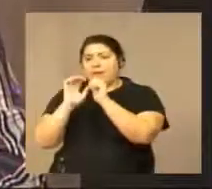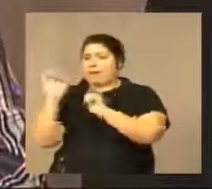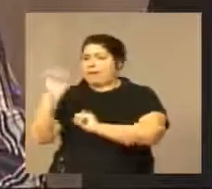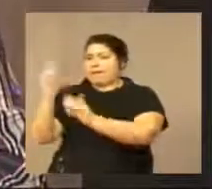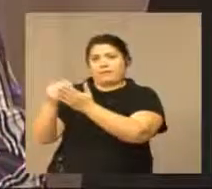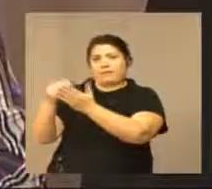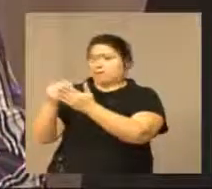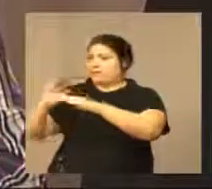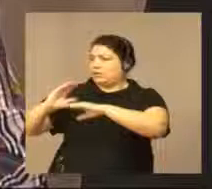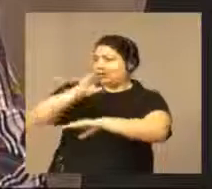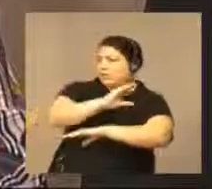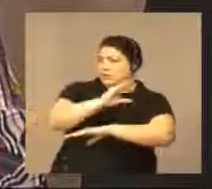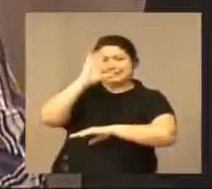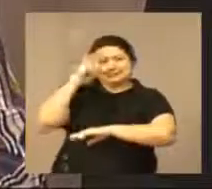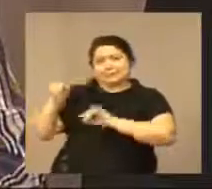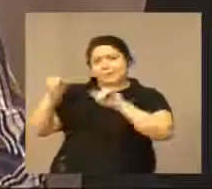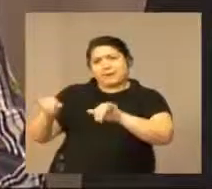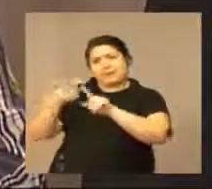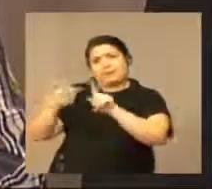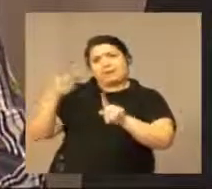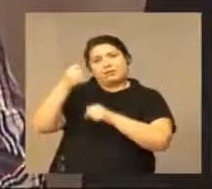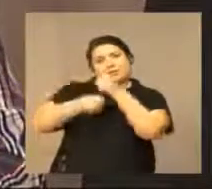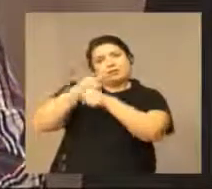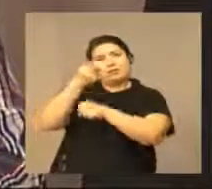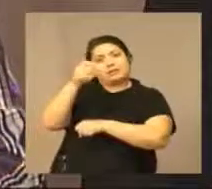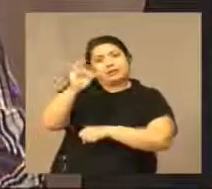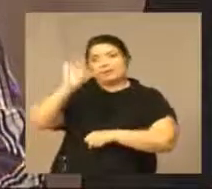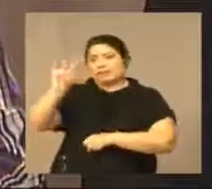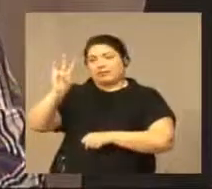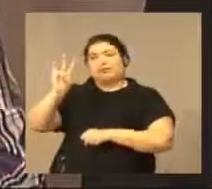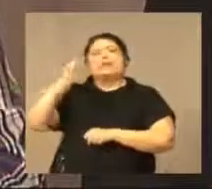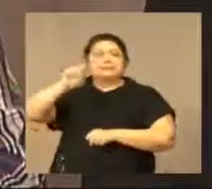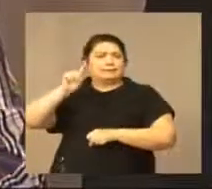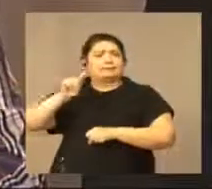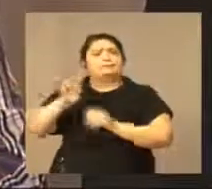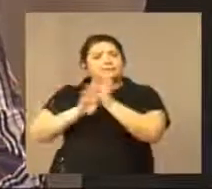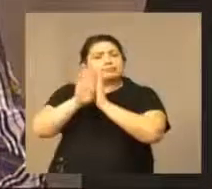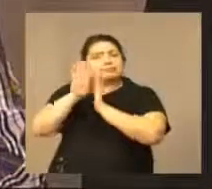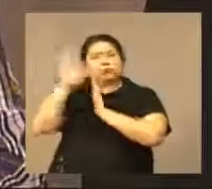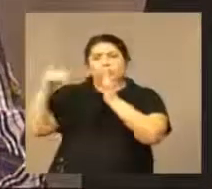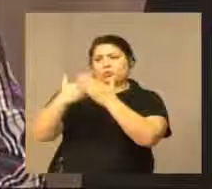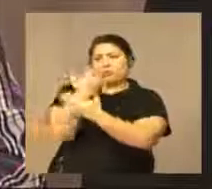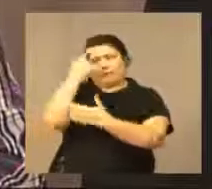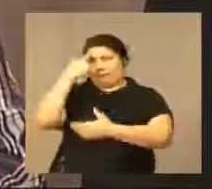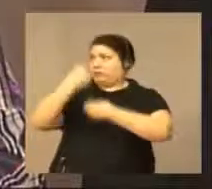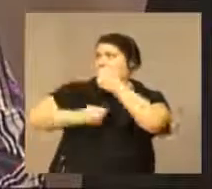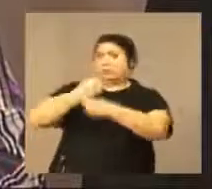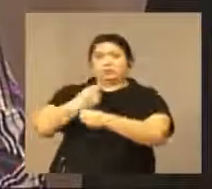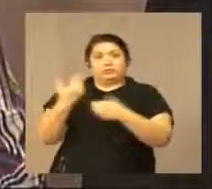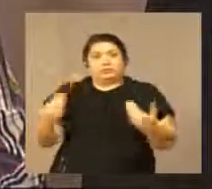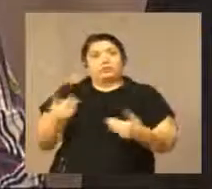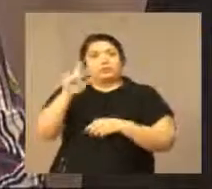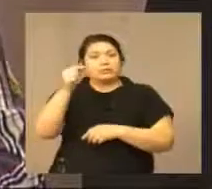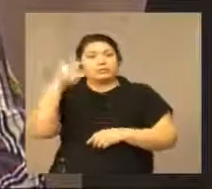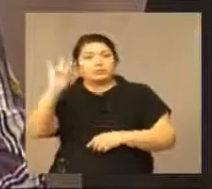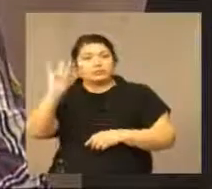that time. There is two needs to change. This needs to change, especially at a time when we are seeing the